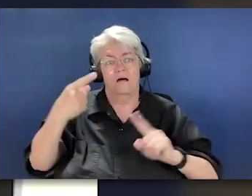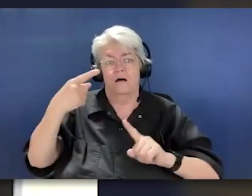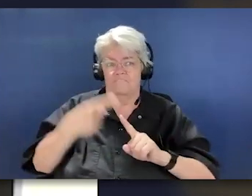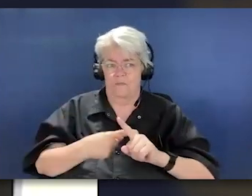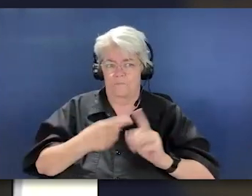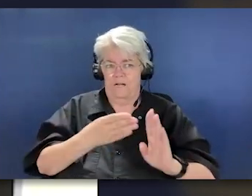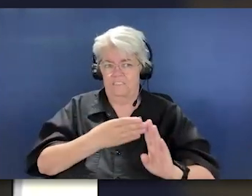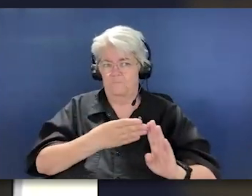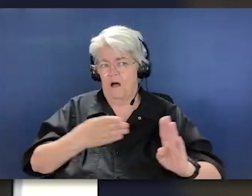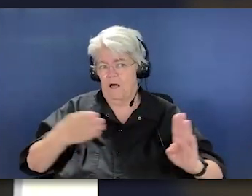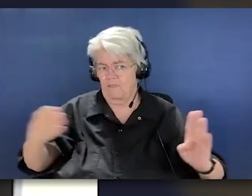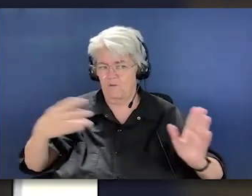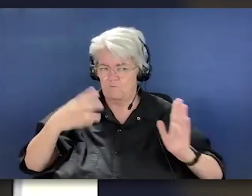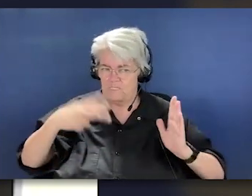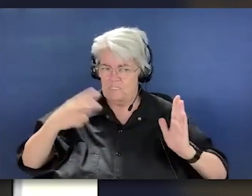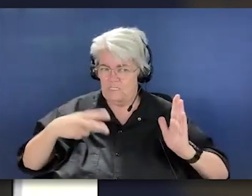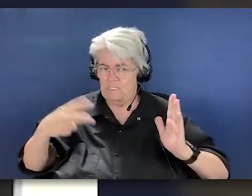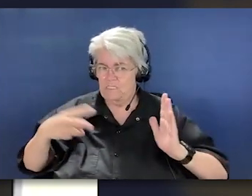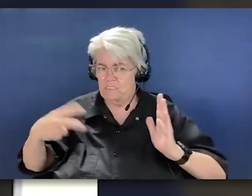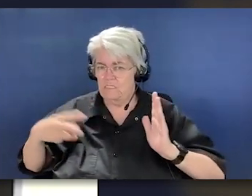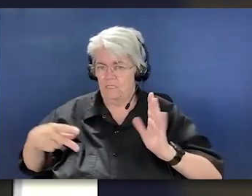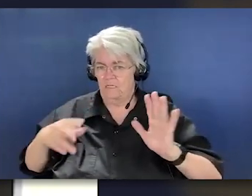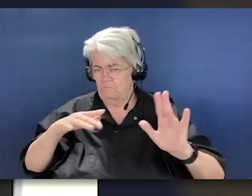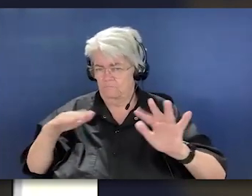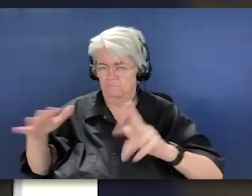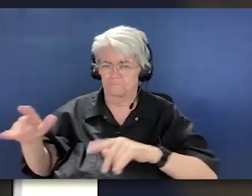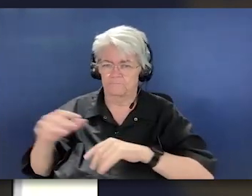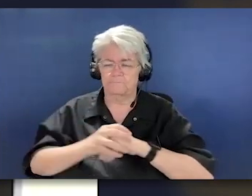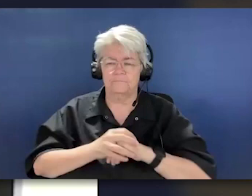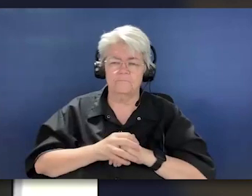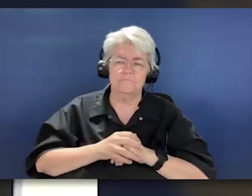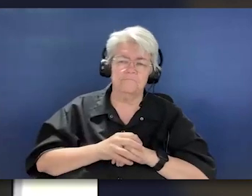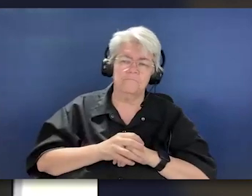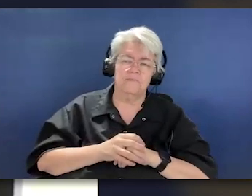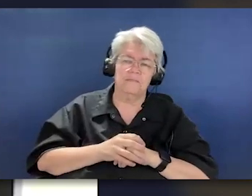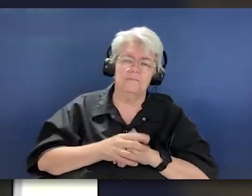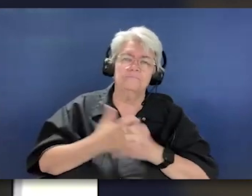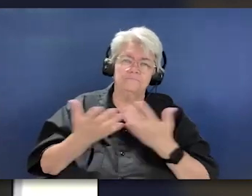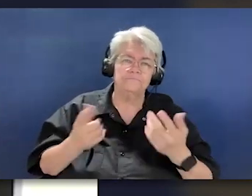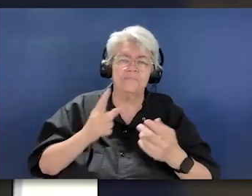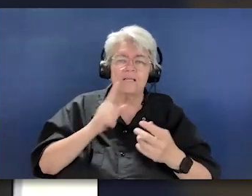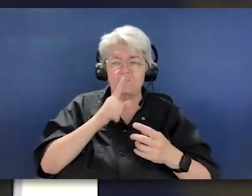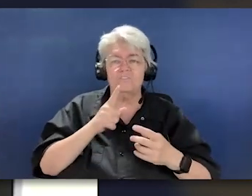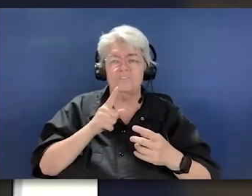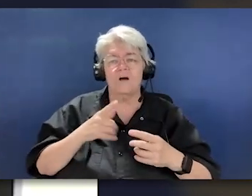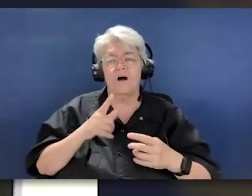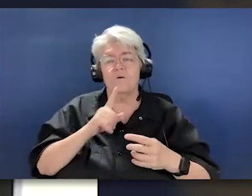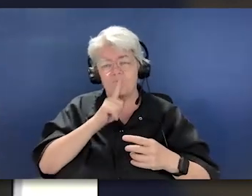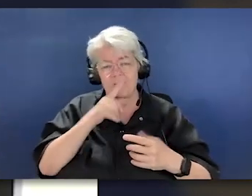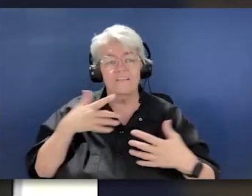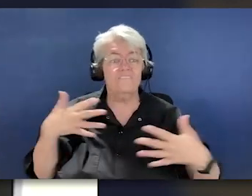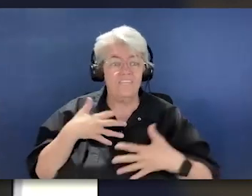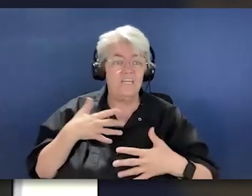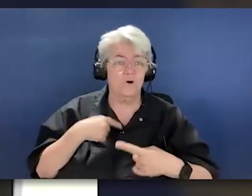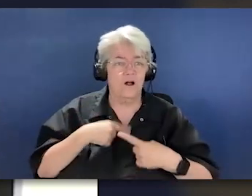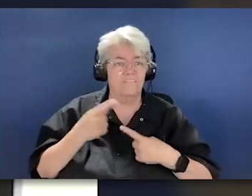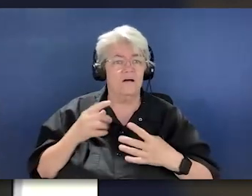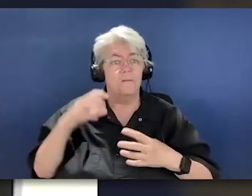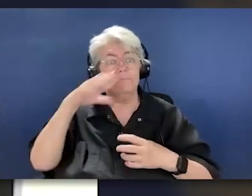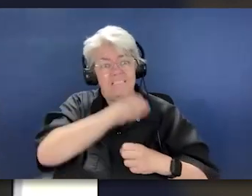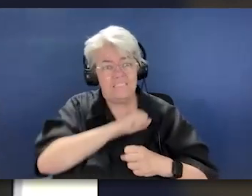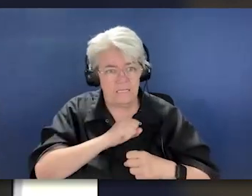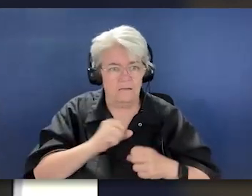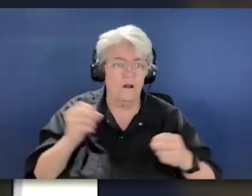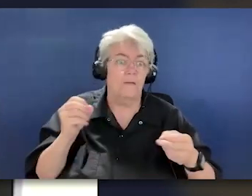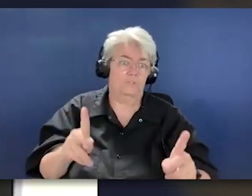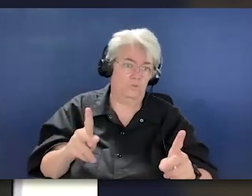course, reading up quite a lot on this. There is a real, you know, fear of missing out here, as I think our